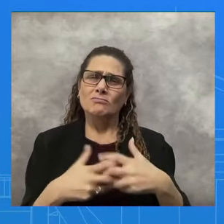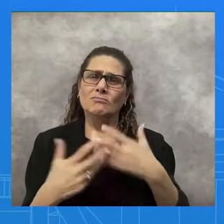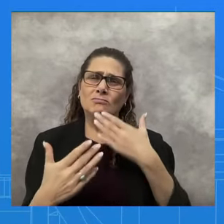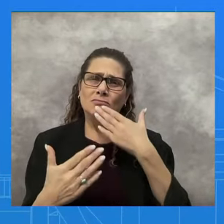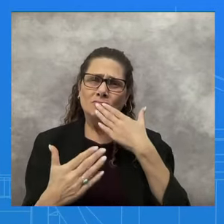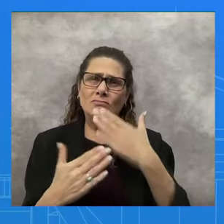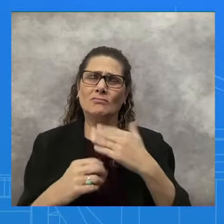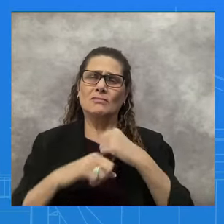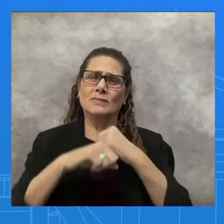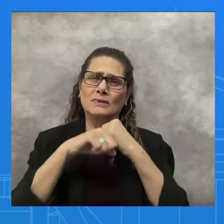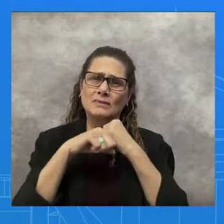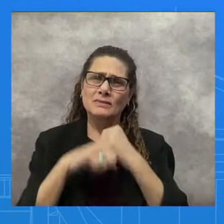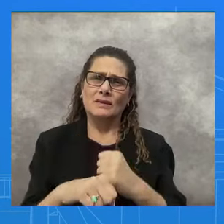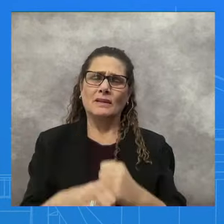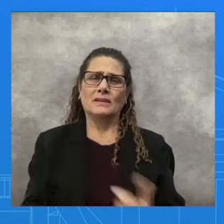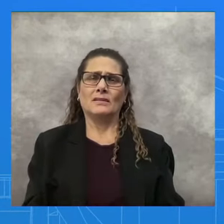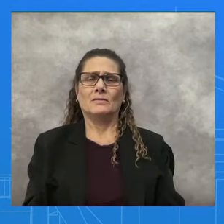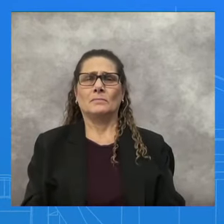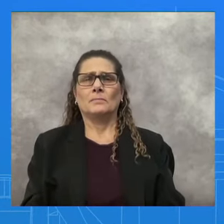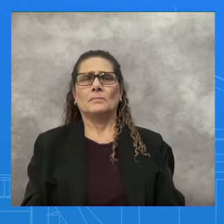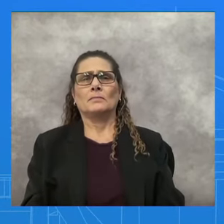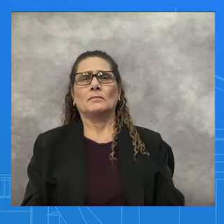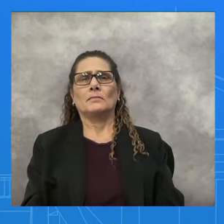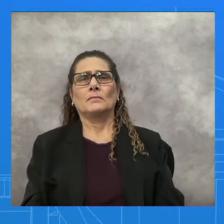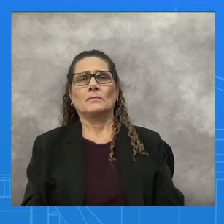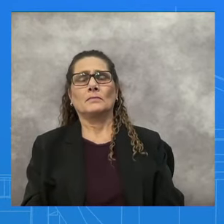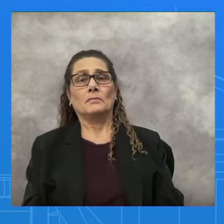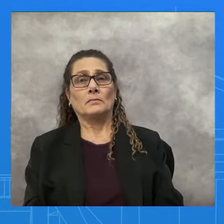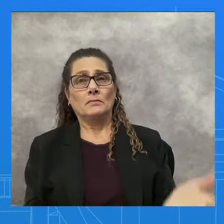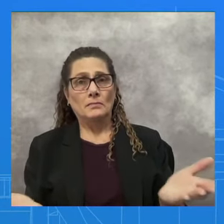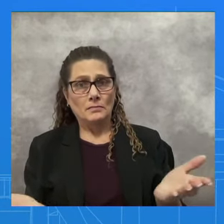between what they've been saying and what we've been saying. I mean,